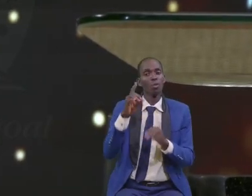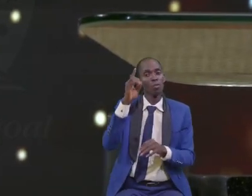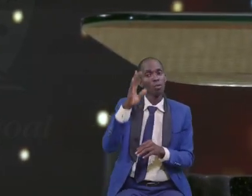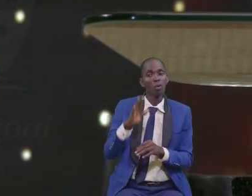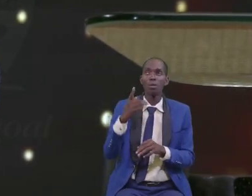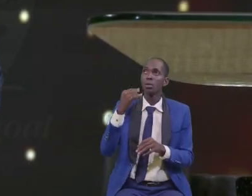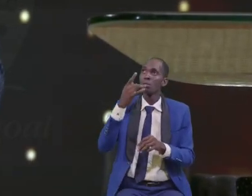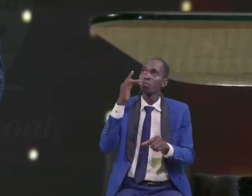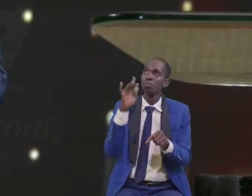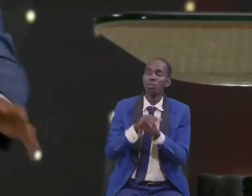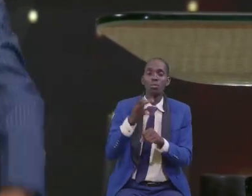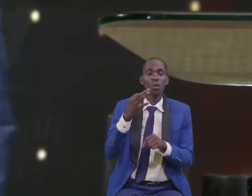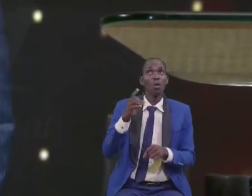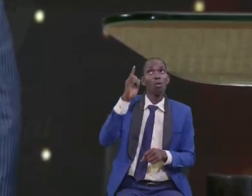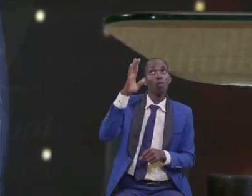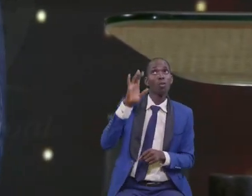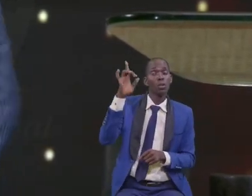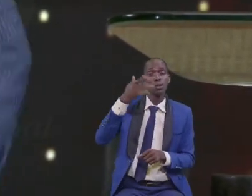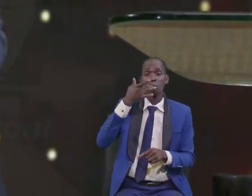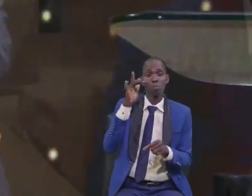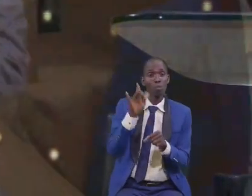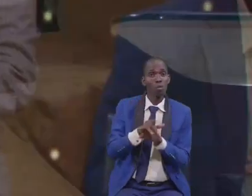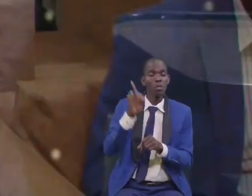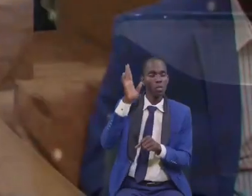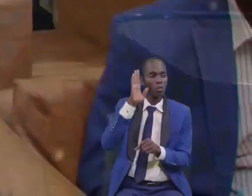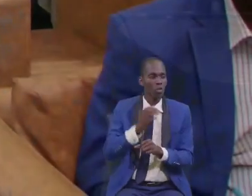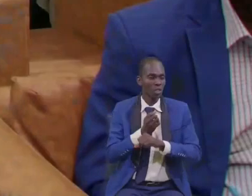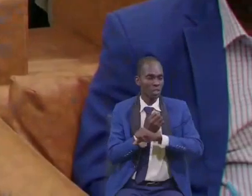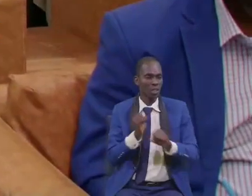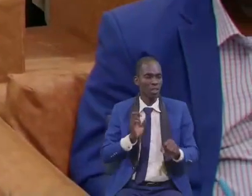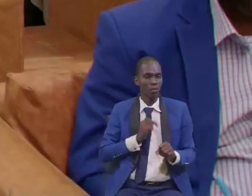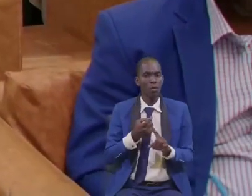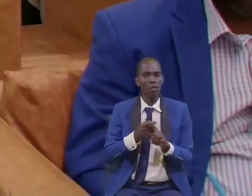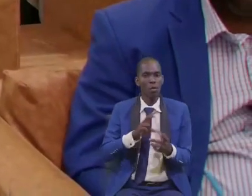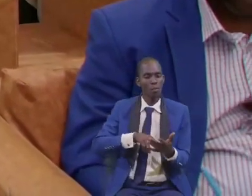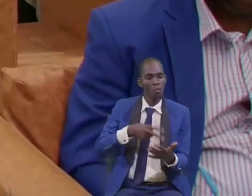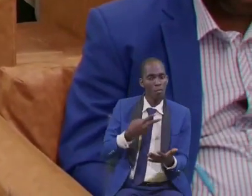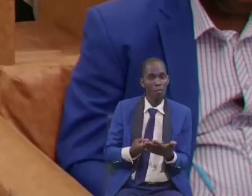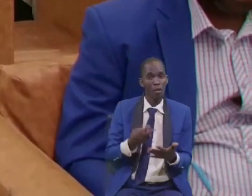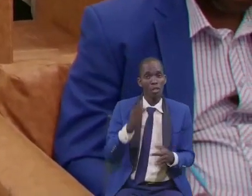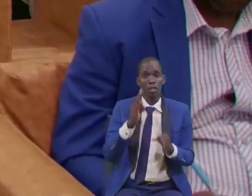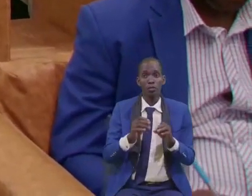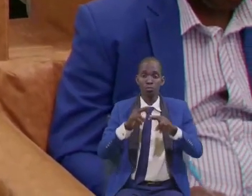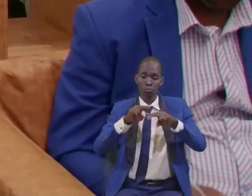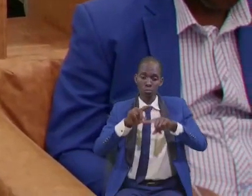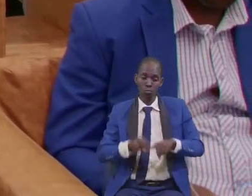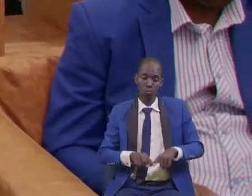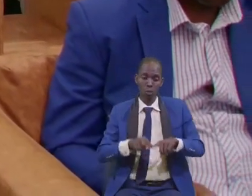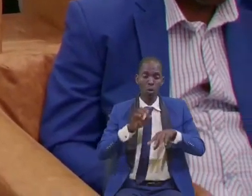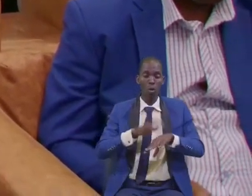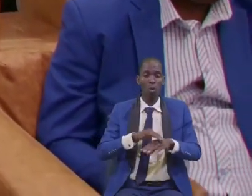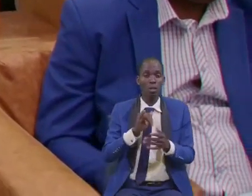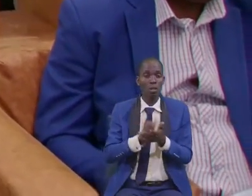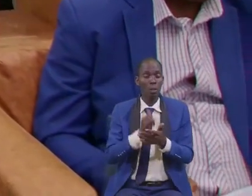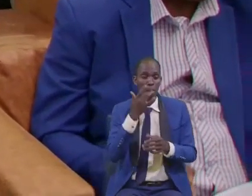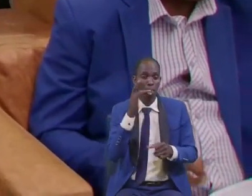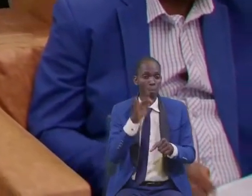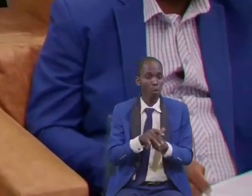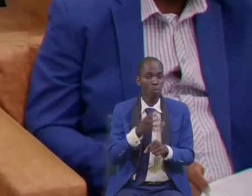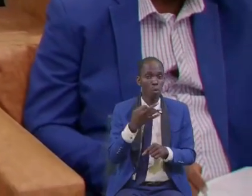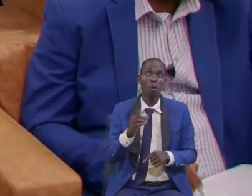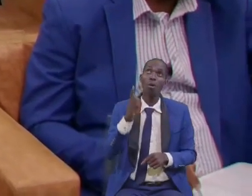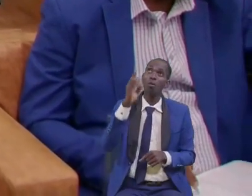He says He will keep us from falling, relying on those promises of God, depending